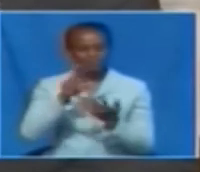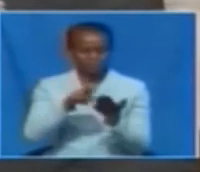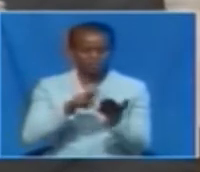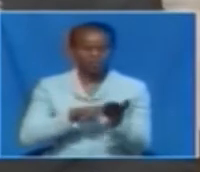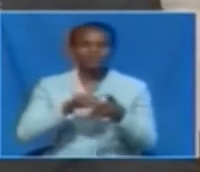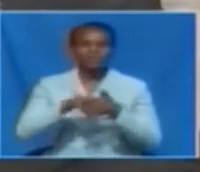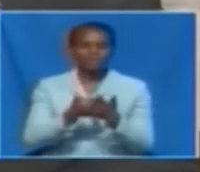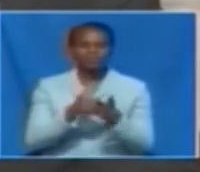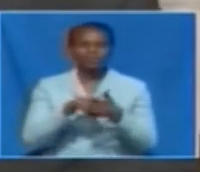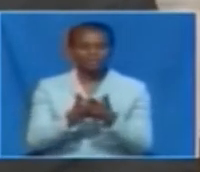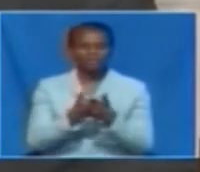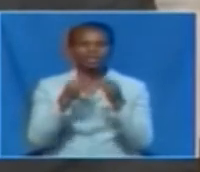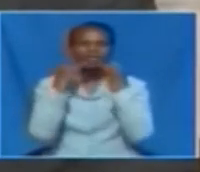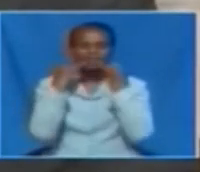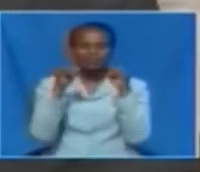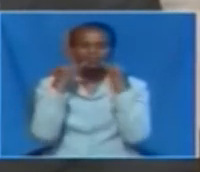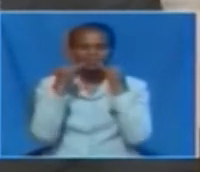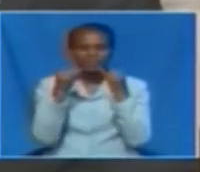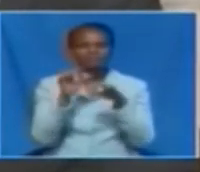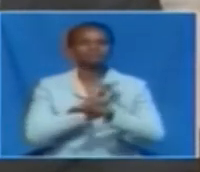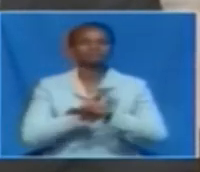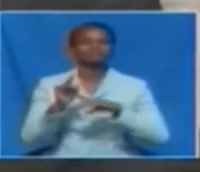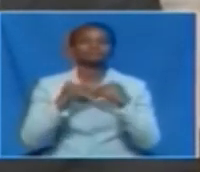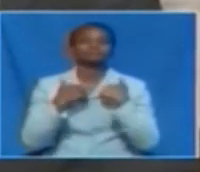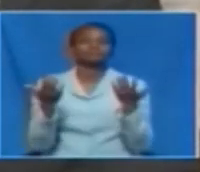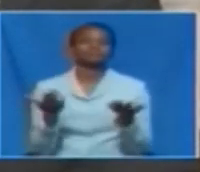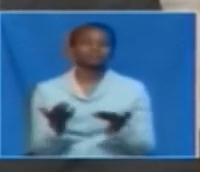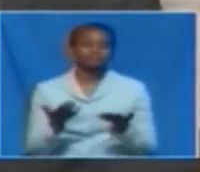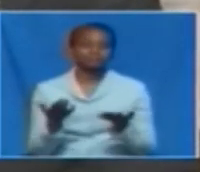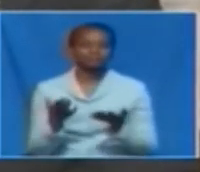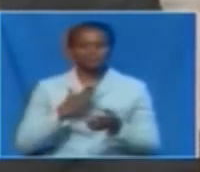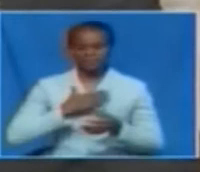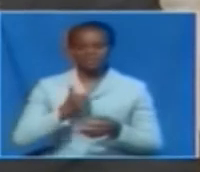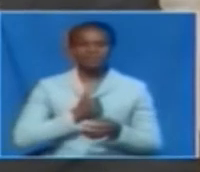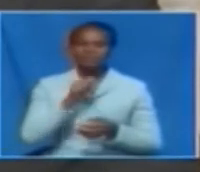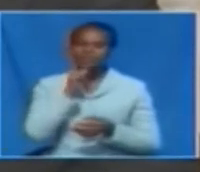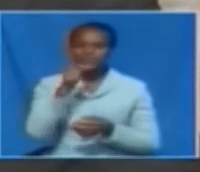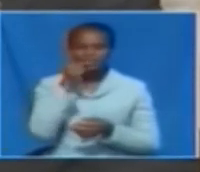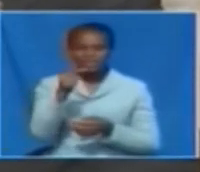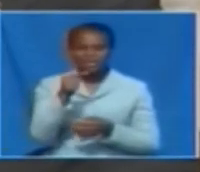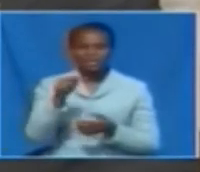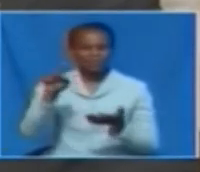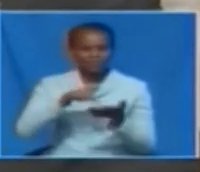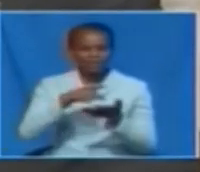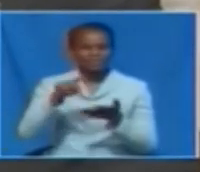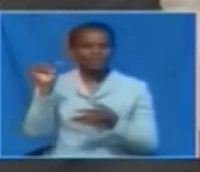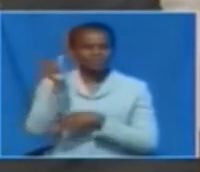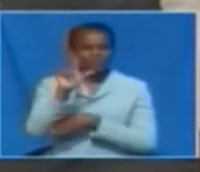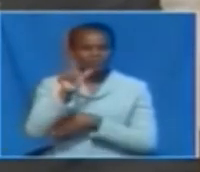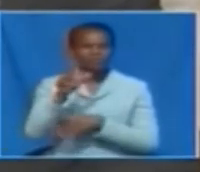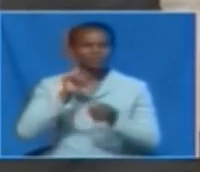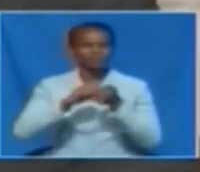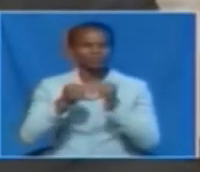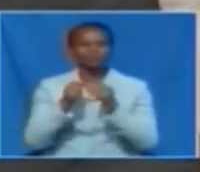matters, especially where information is lacking. I would not say that our party is embattled. I think that our party